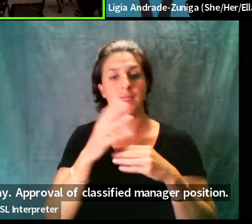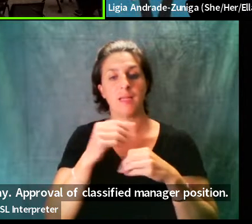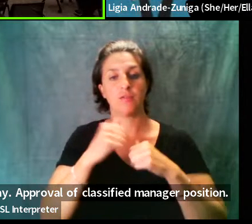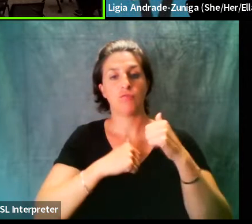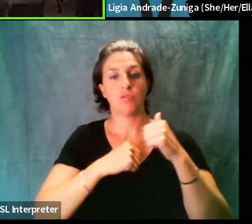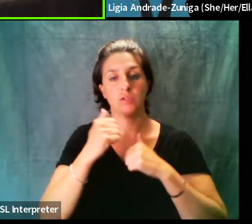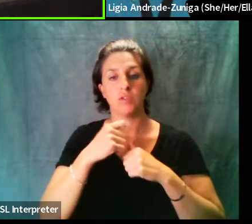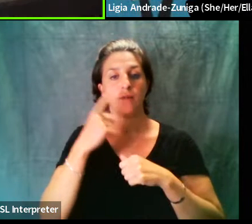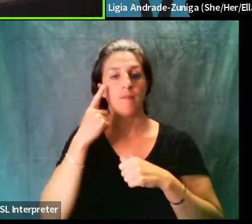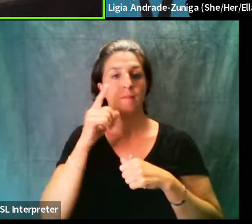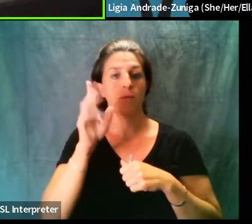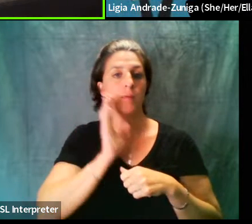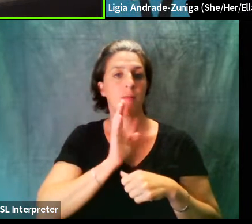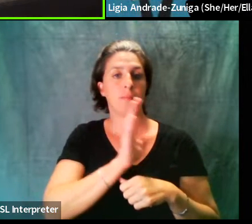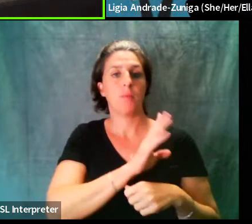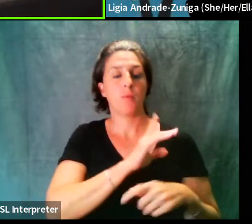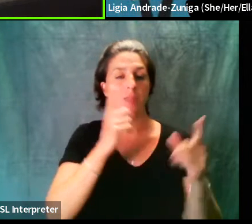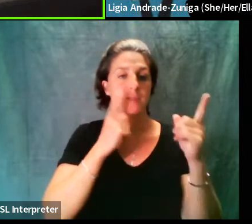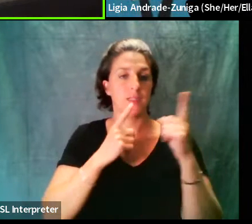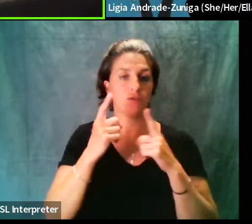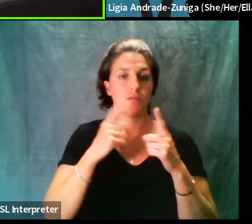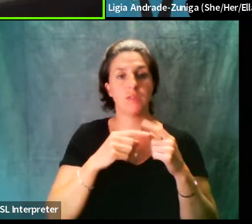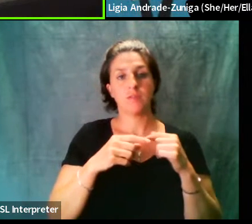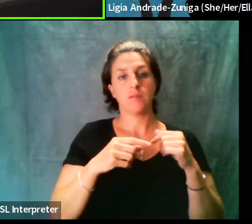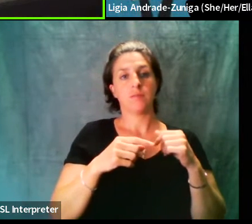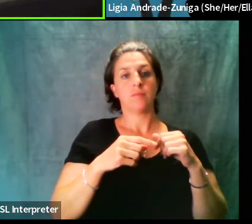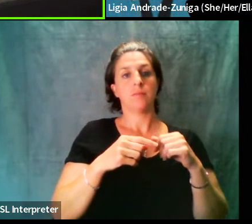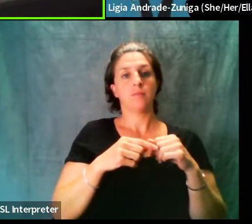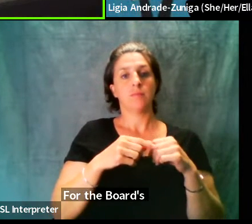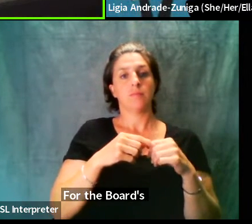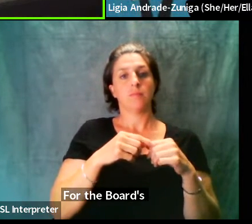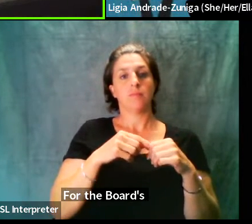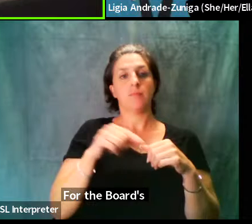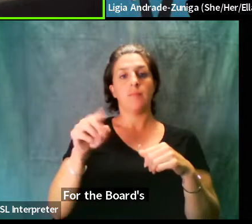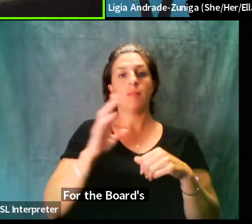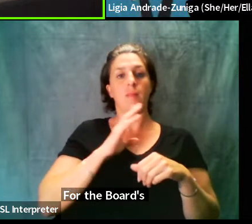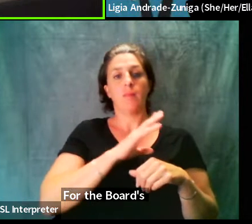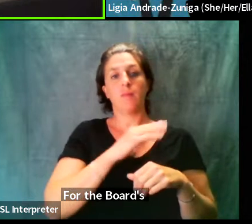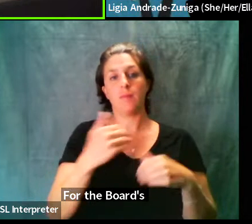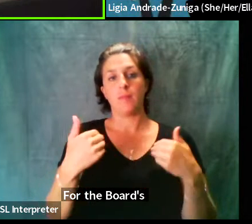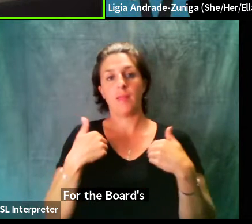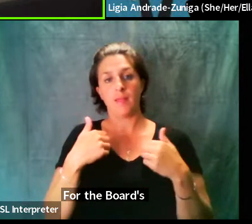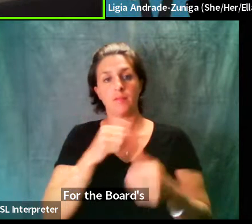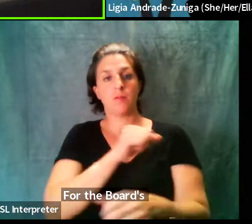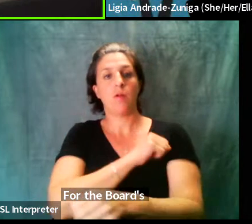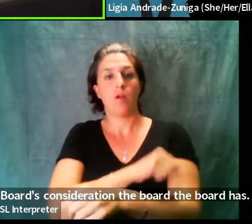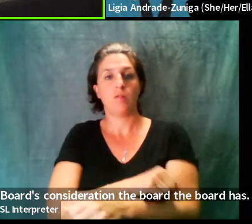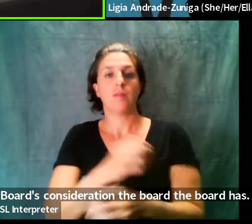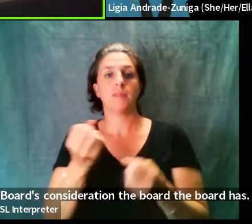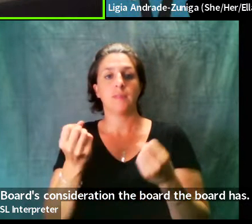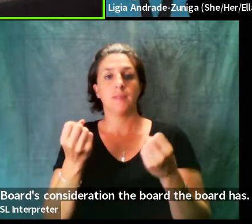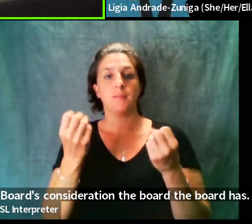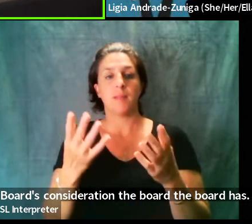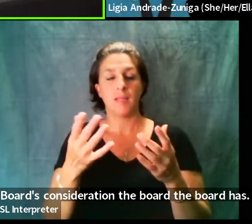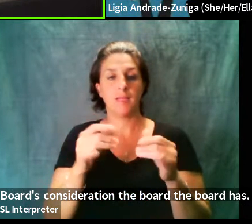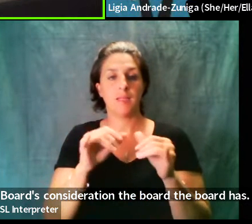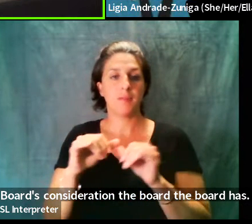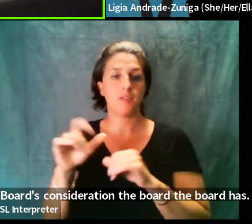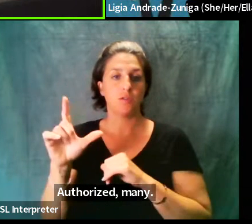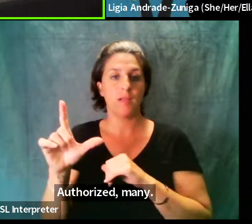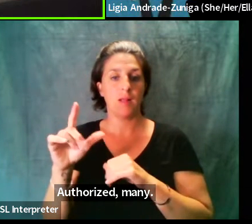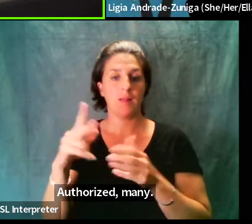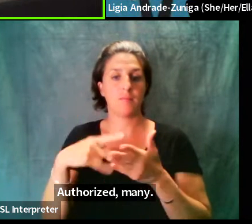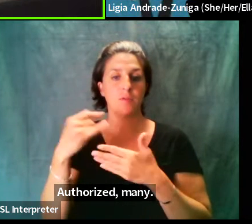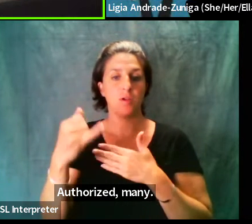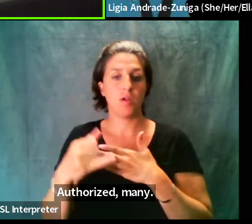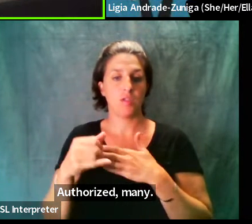the board's consideration. The board has authorized many Measure L projects